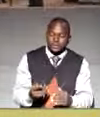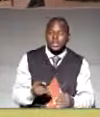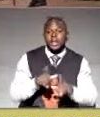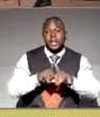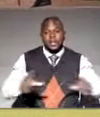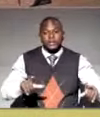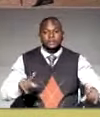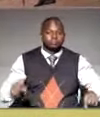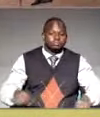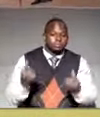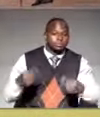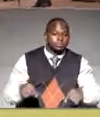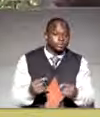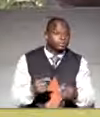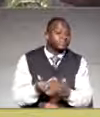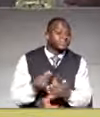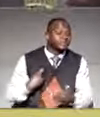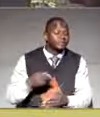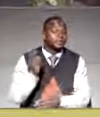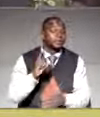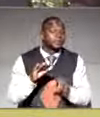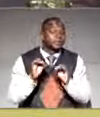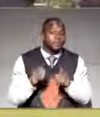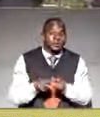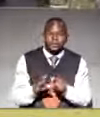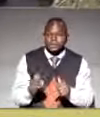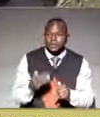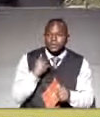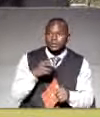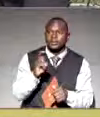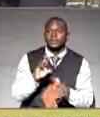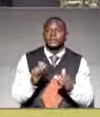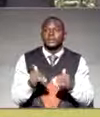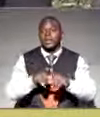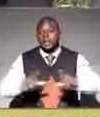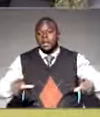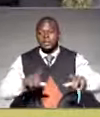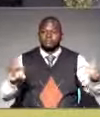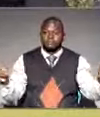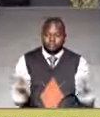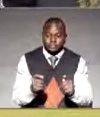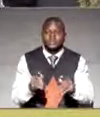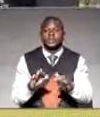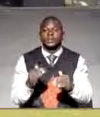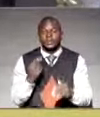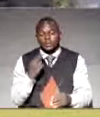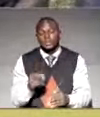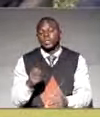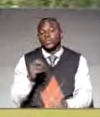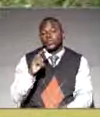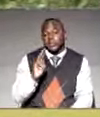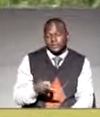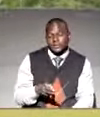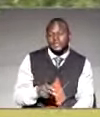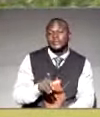land in contestation was never inspected. The contested land was inspected by the land inquiry team and discovered that over 2,000